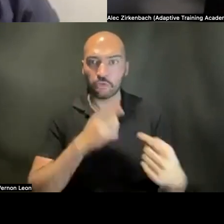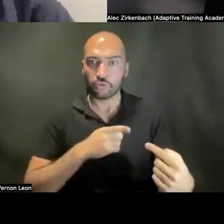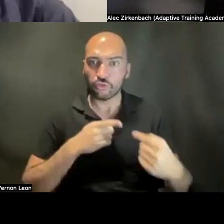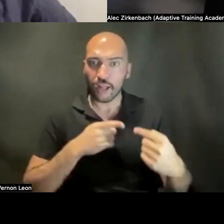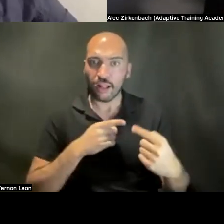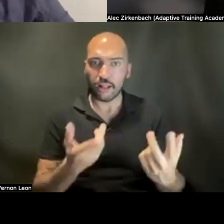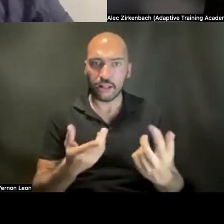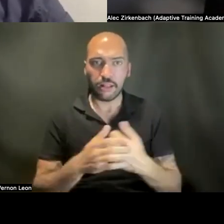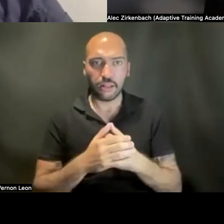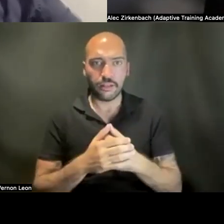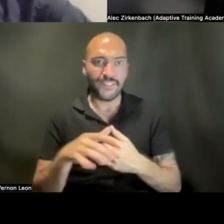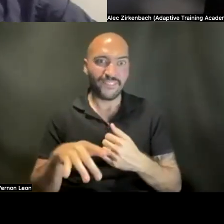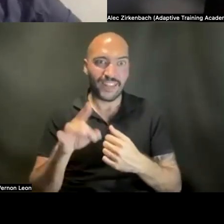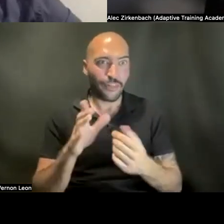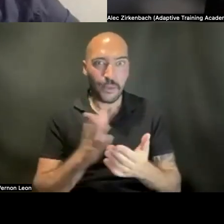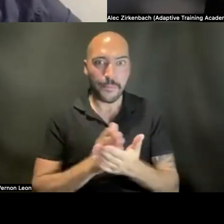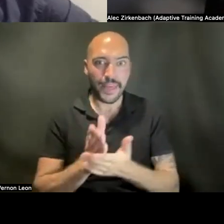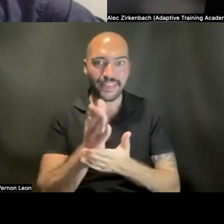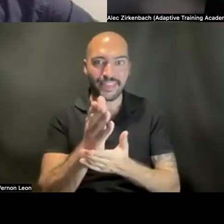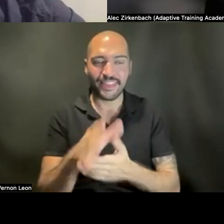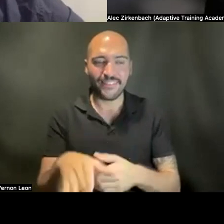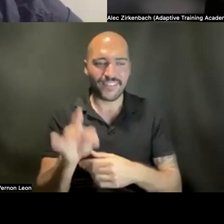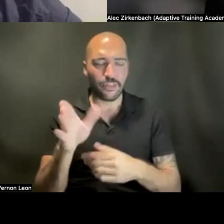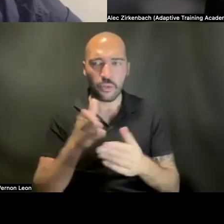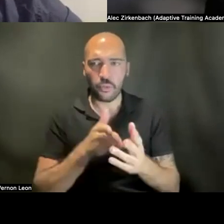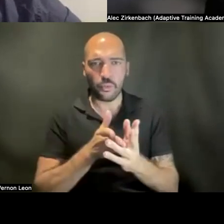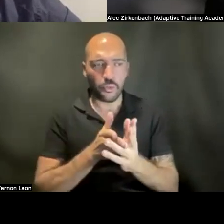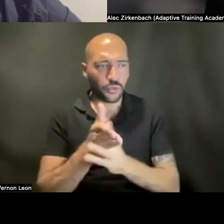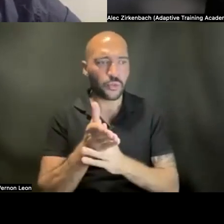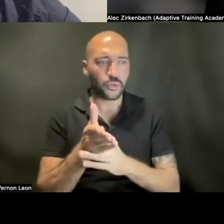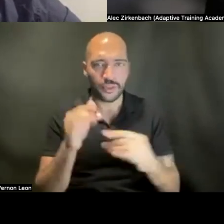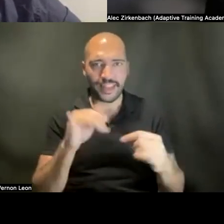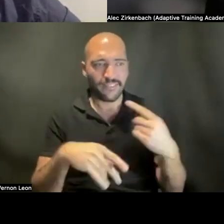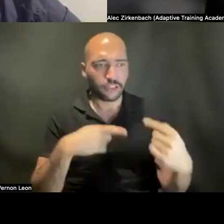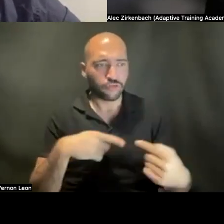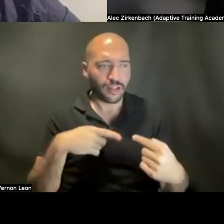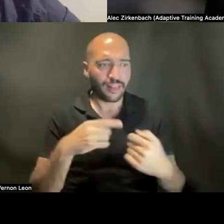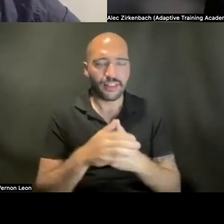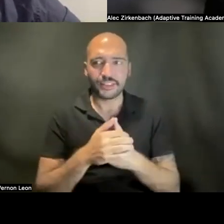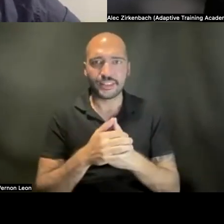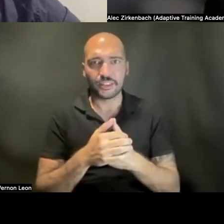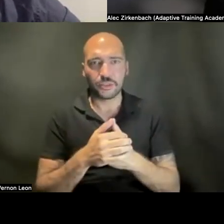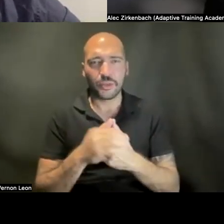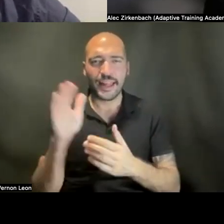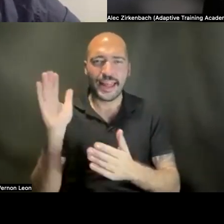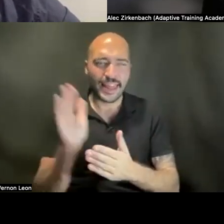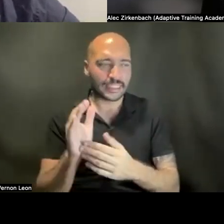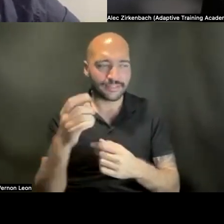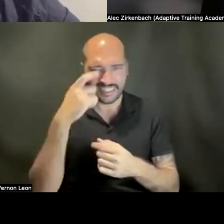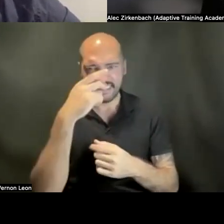struggling find their path, find their way through these kinds of struggles. So it's less of a